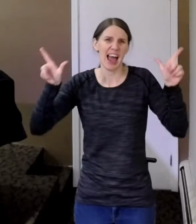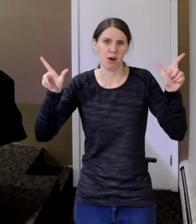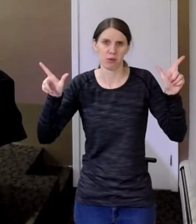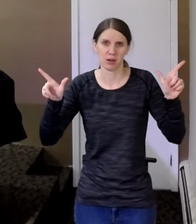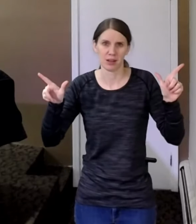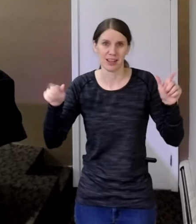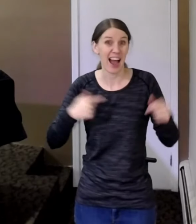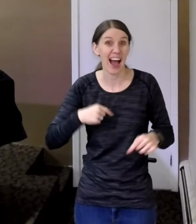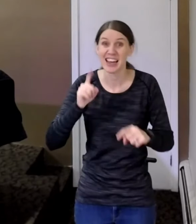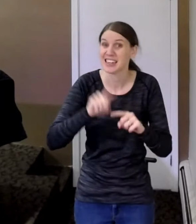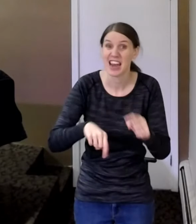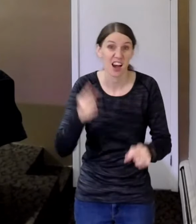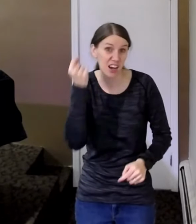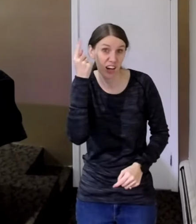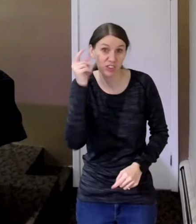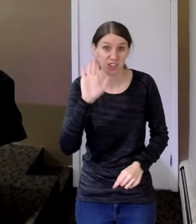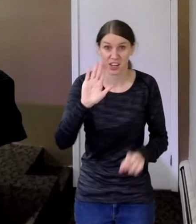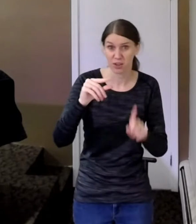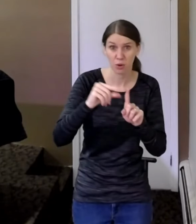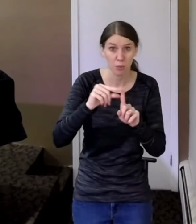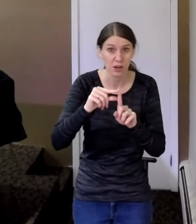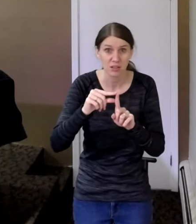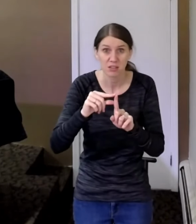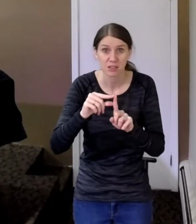I cannot hear what you're saying."